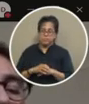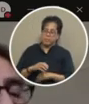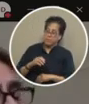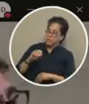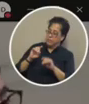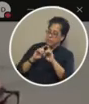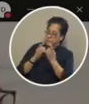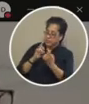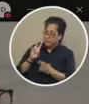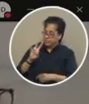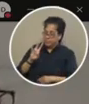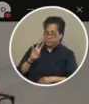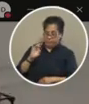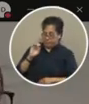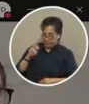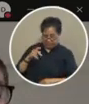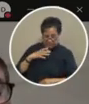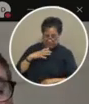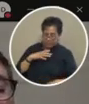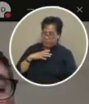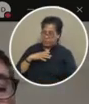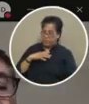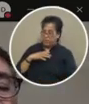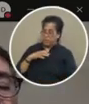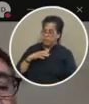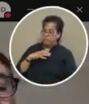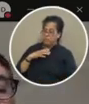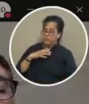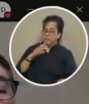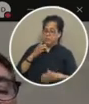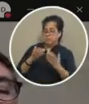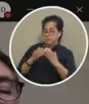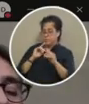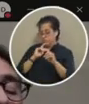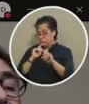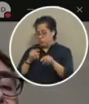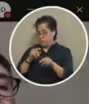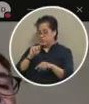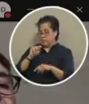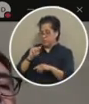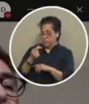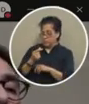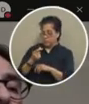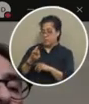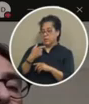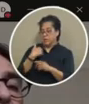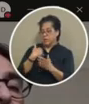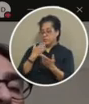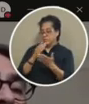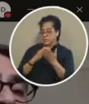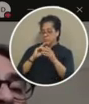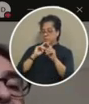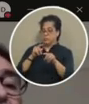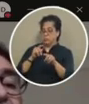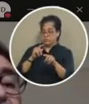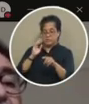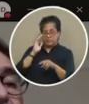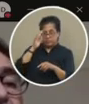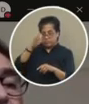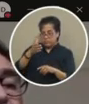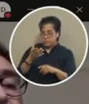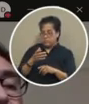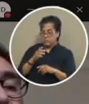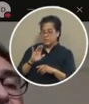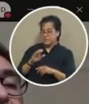then I would direct Mr. Gonzalez to come back with some solutions for that in the long run. Yes, Get staff